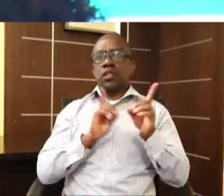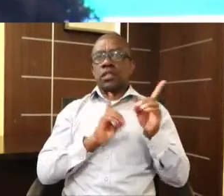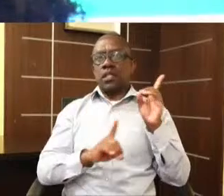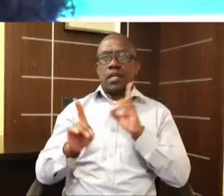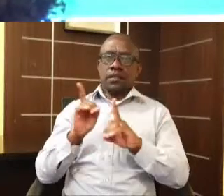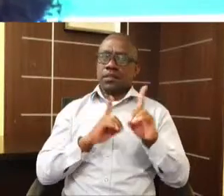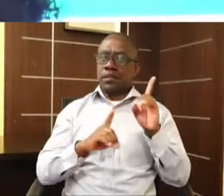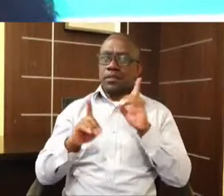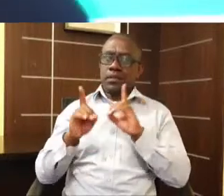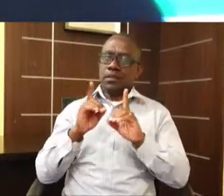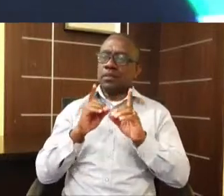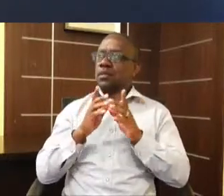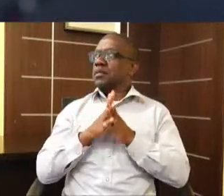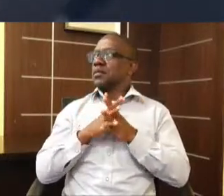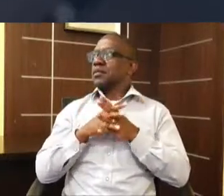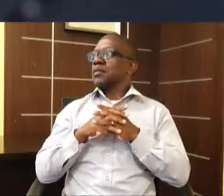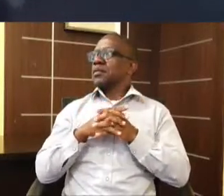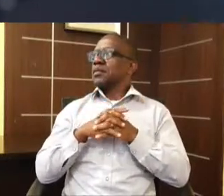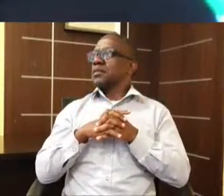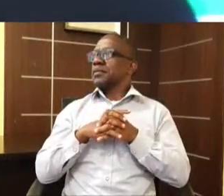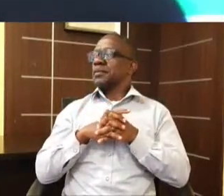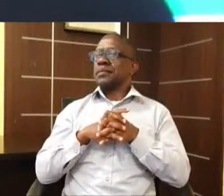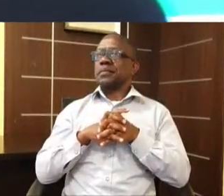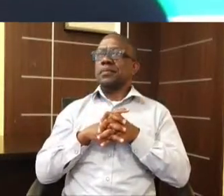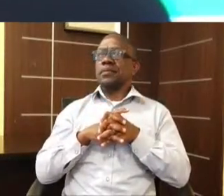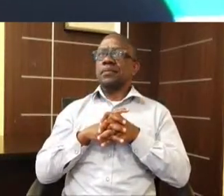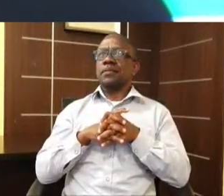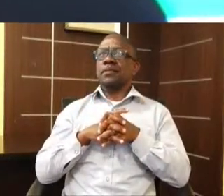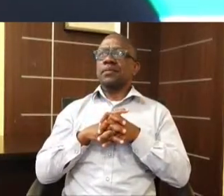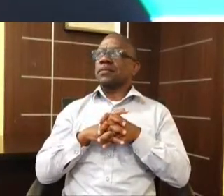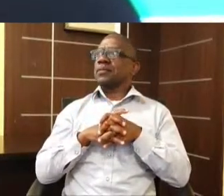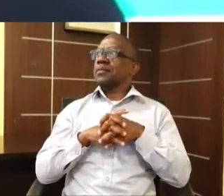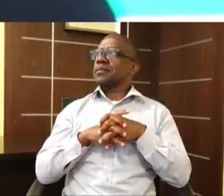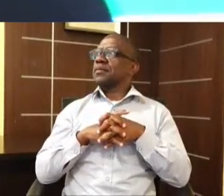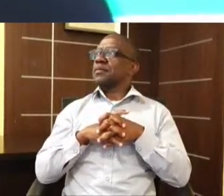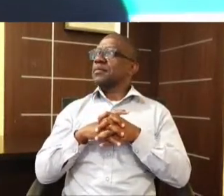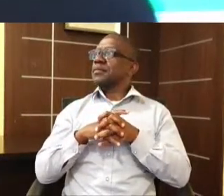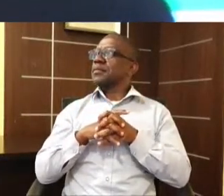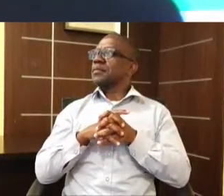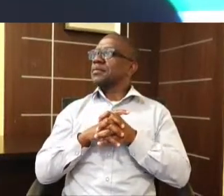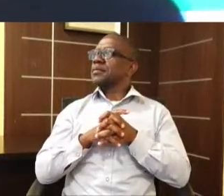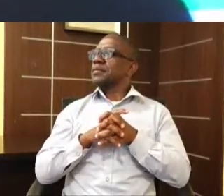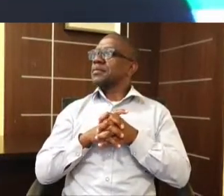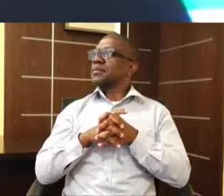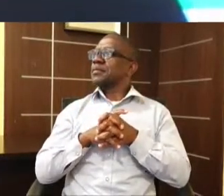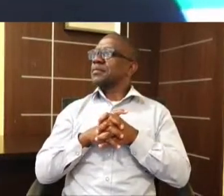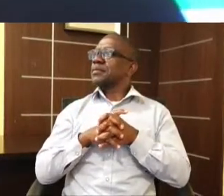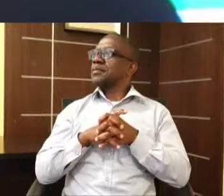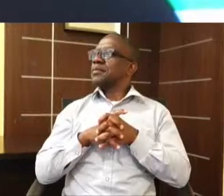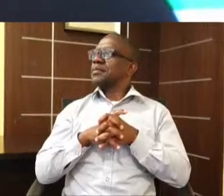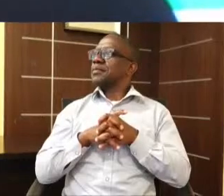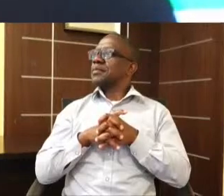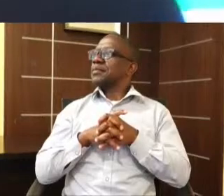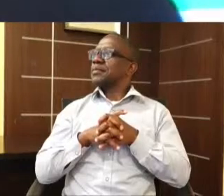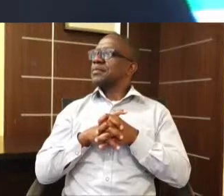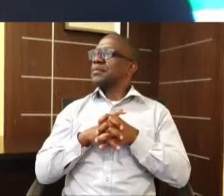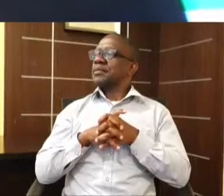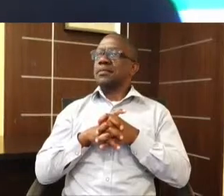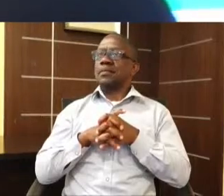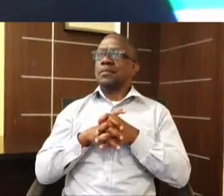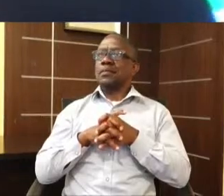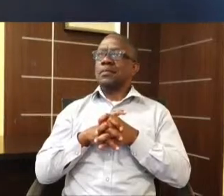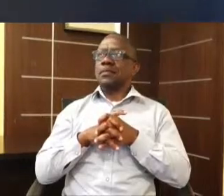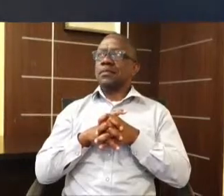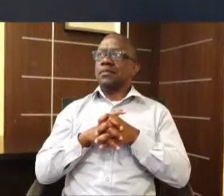is. So concentration is the game. Then I'll say Baker, Baker, Pamela, Pamela. Then Pamela will pass to someone